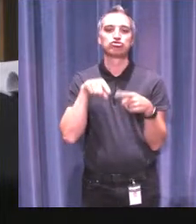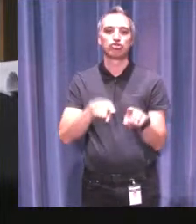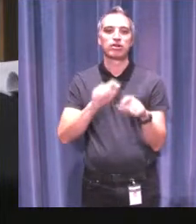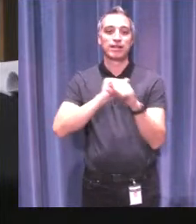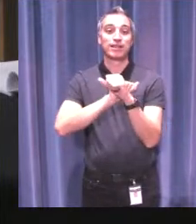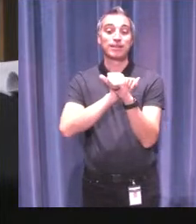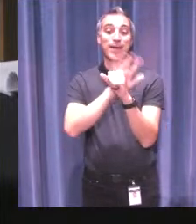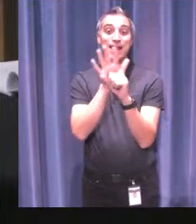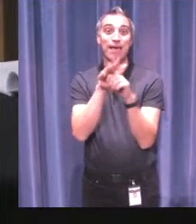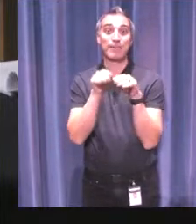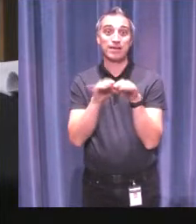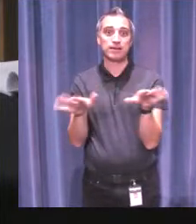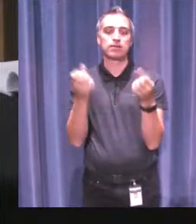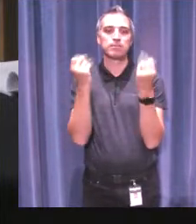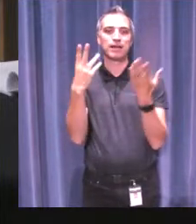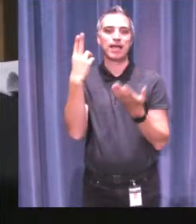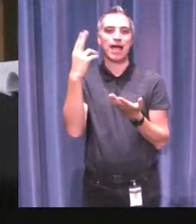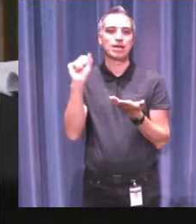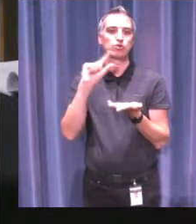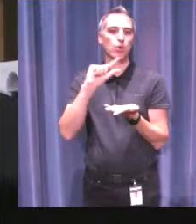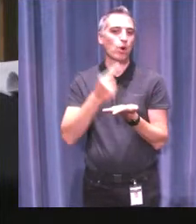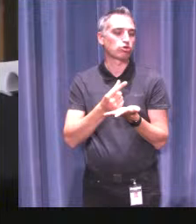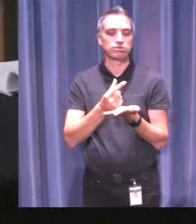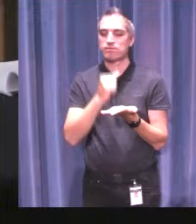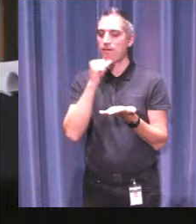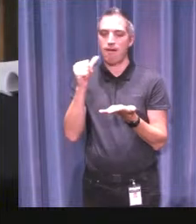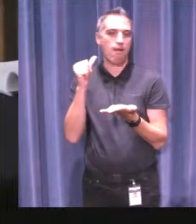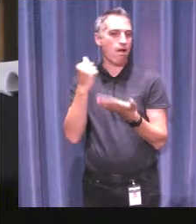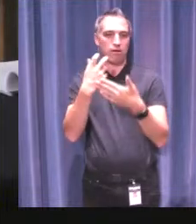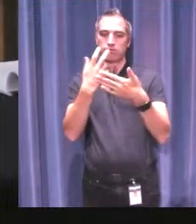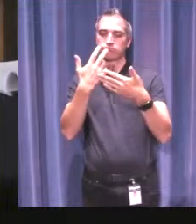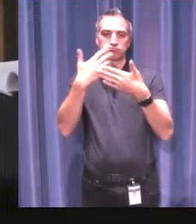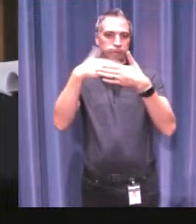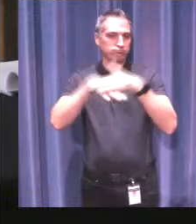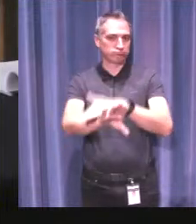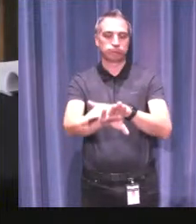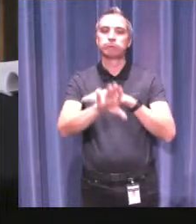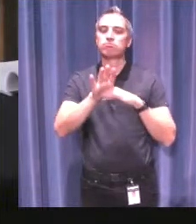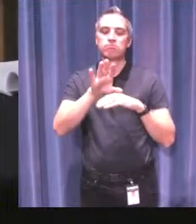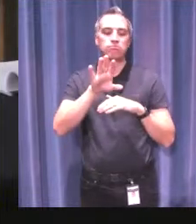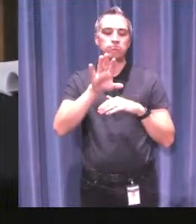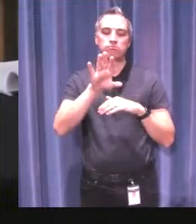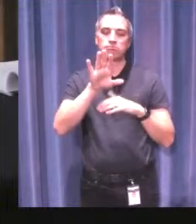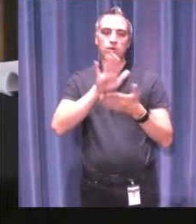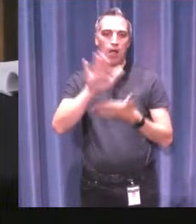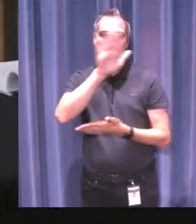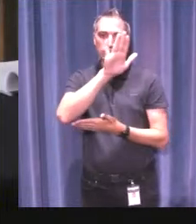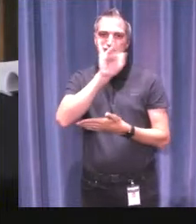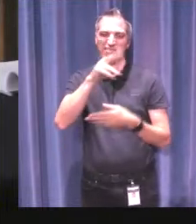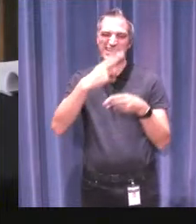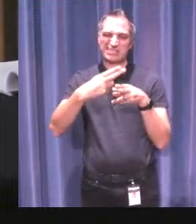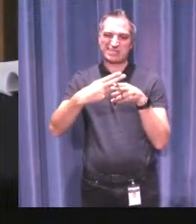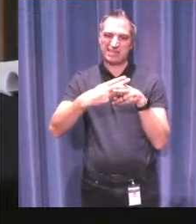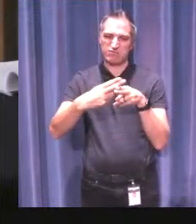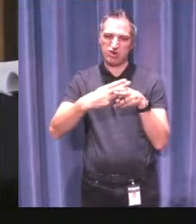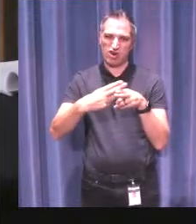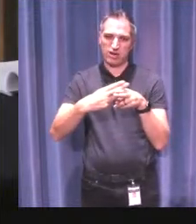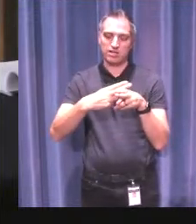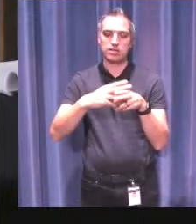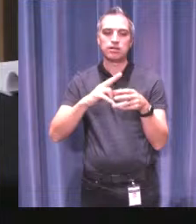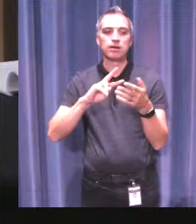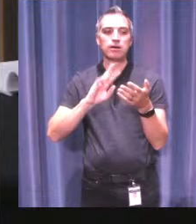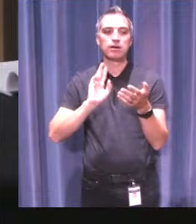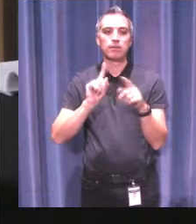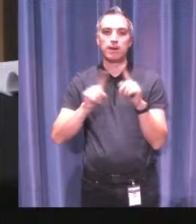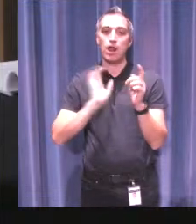pandemic, many high school graduates didn't move on to college, so that has temporarily ballooned our enrollment up as